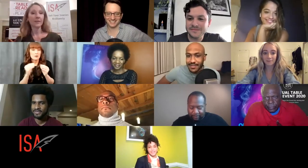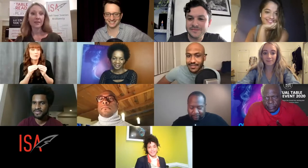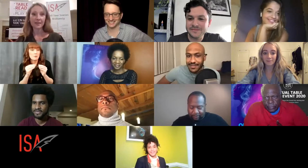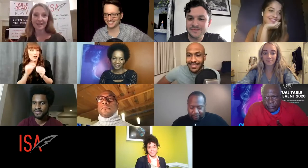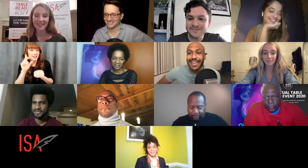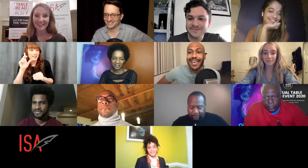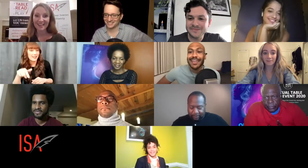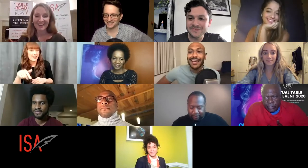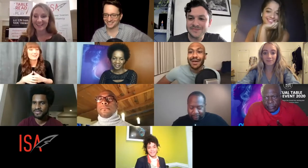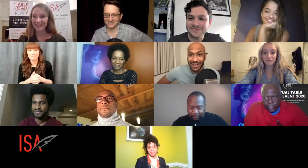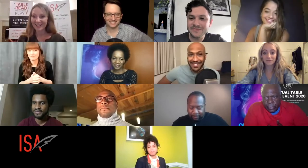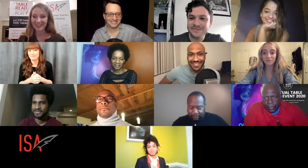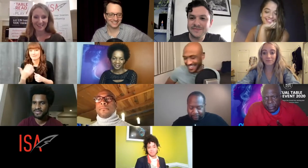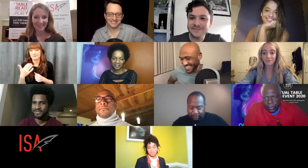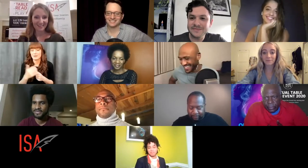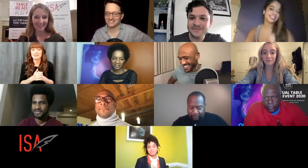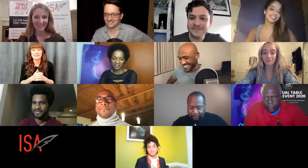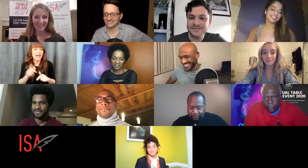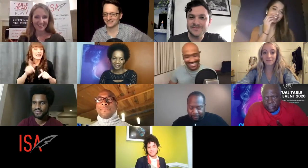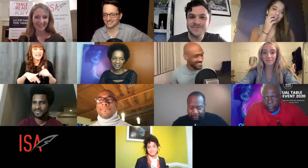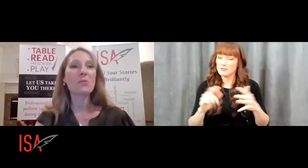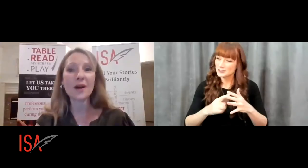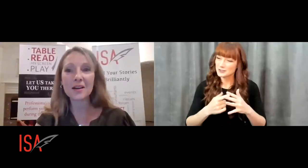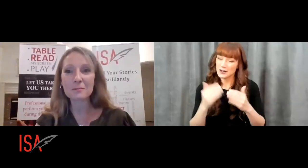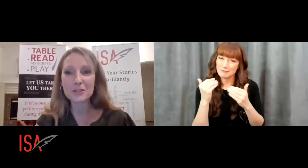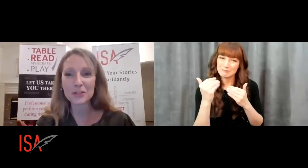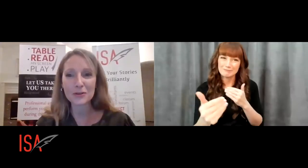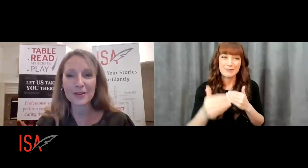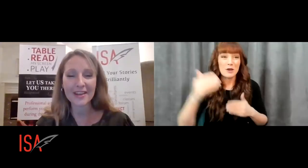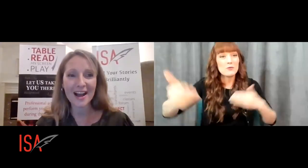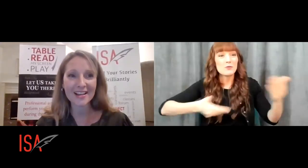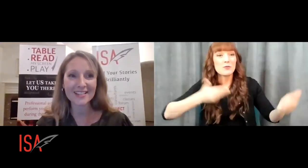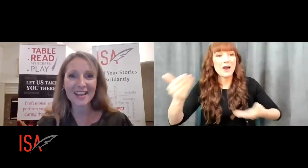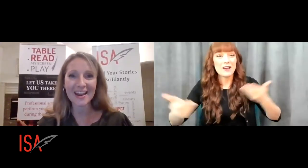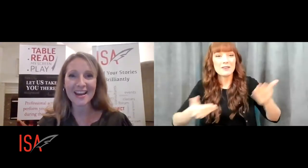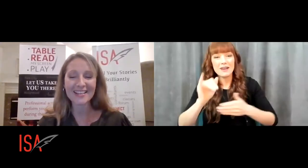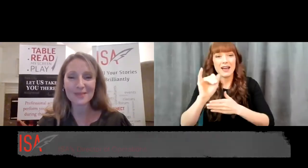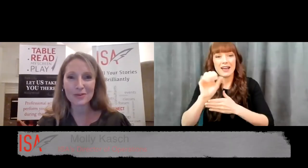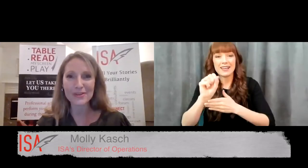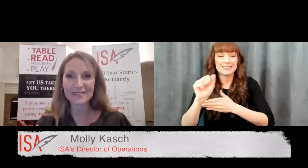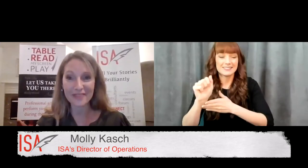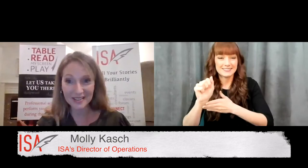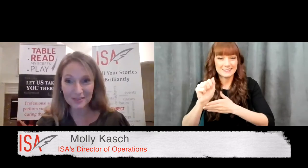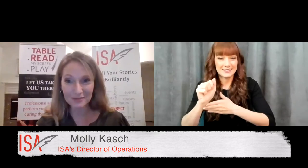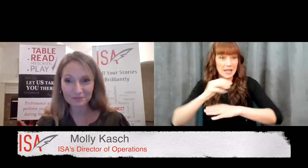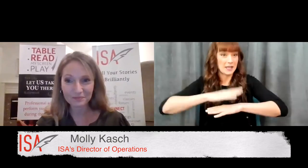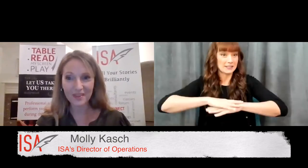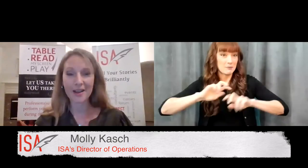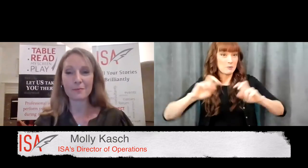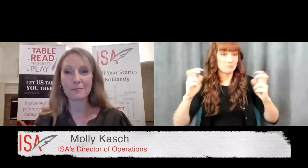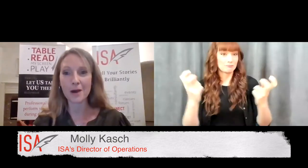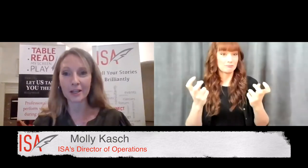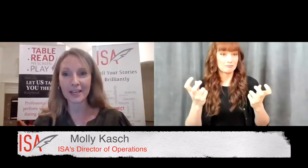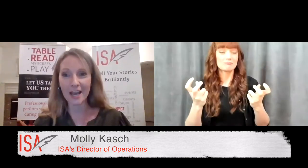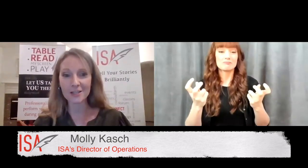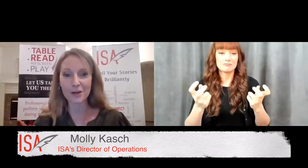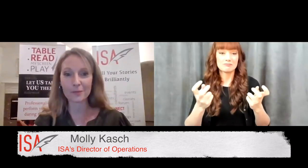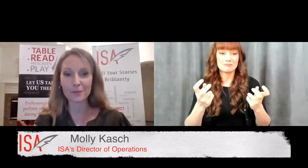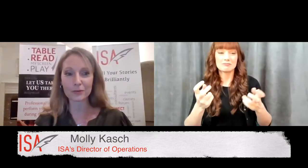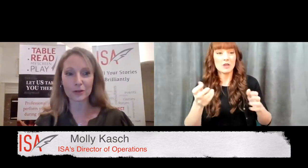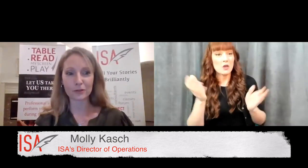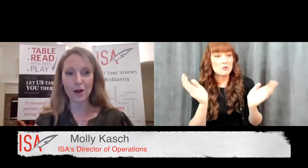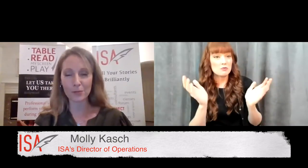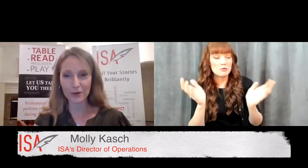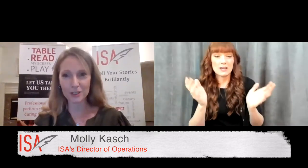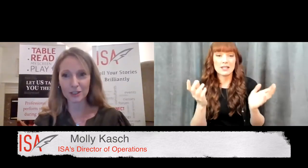too. Cannot wait. Welcome to the ISA Table Read event. I am Molly Kash.